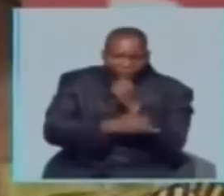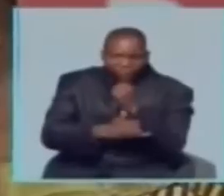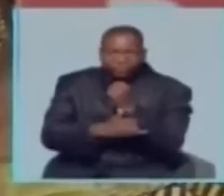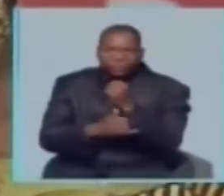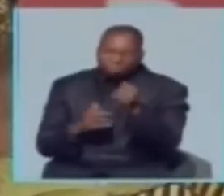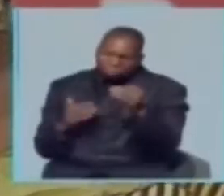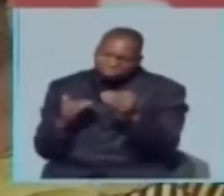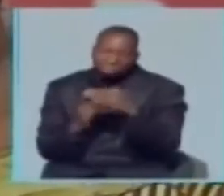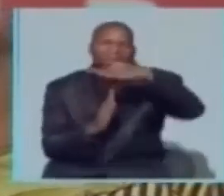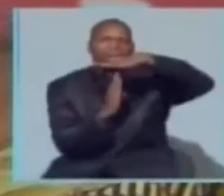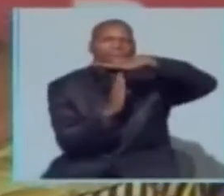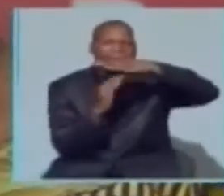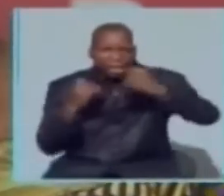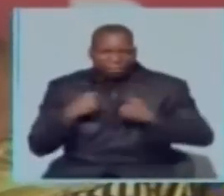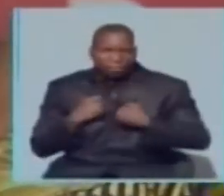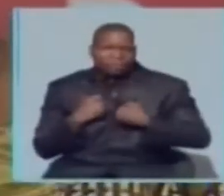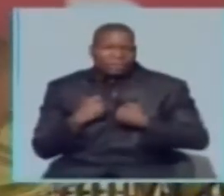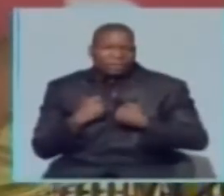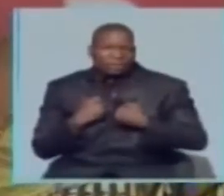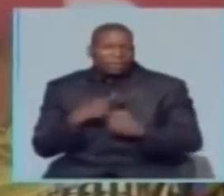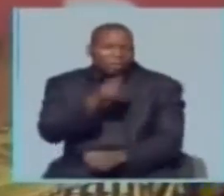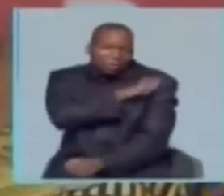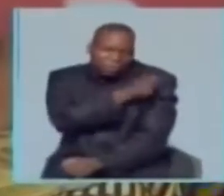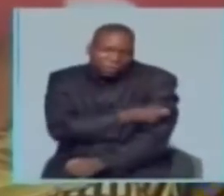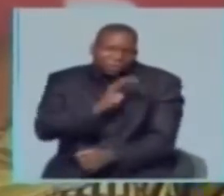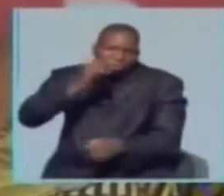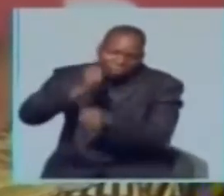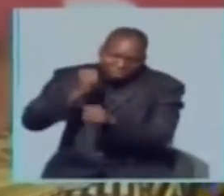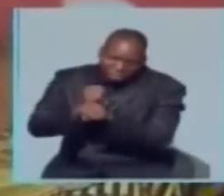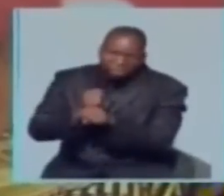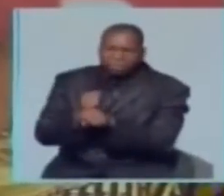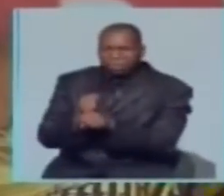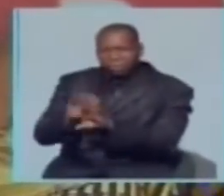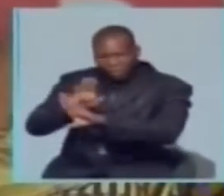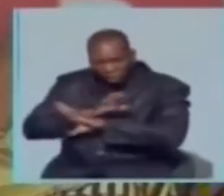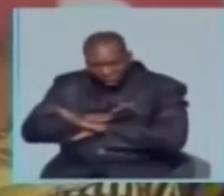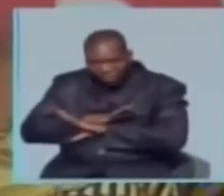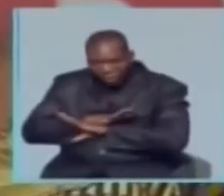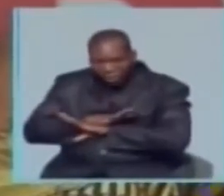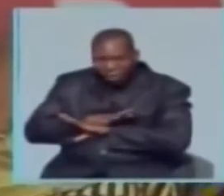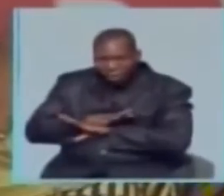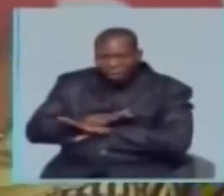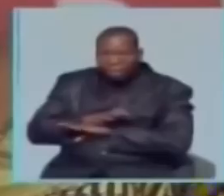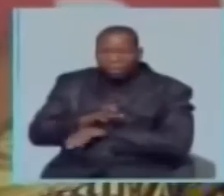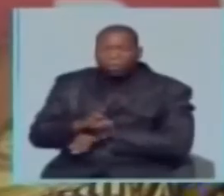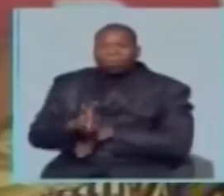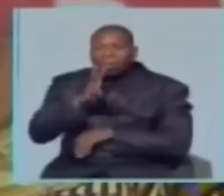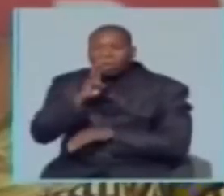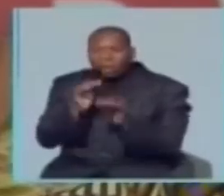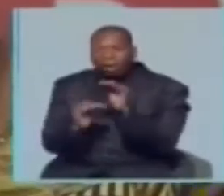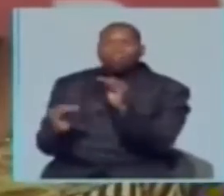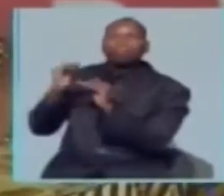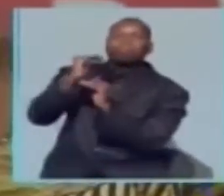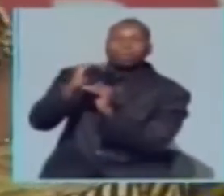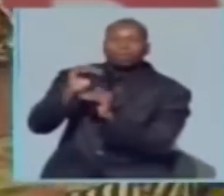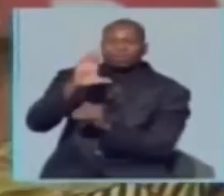within limit, and it is the job of the authority to say, oh, Zambia, you've gone off your water usage by 5%,